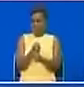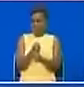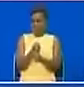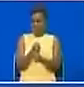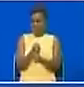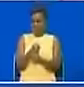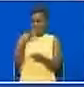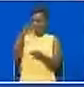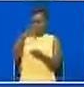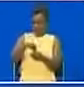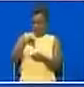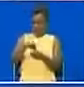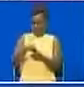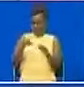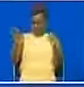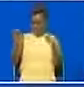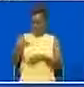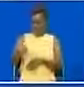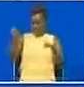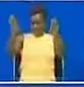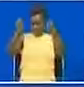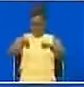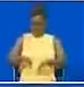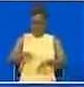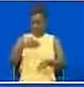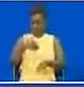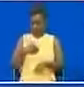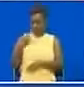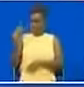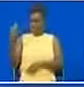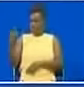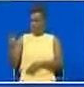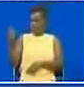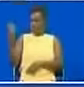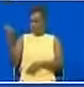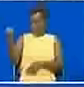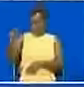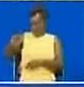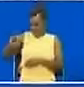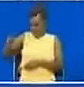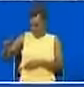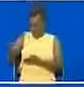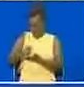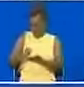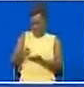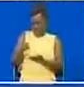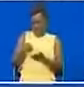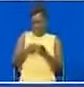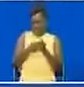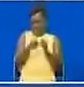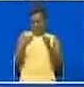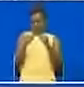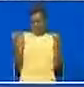The vote-rich region of Rift Valley, that has an estimated 3.5 million registered voters, seems to be leading in the